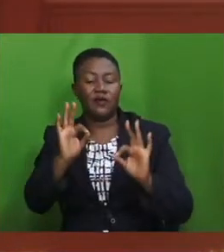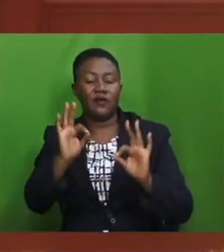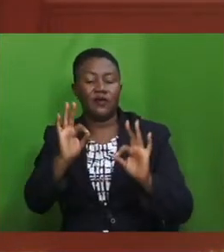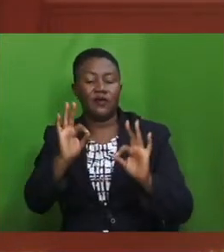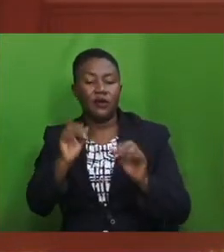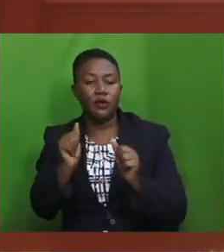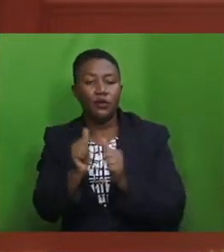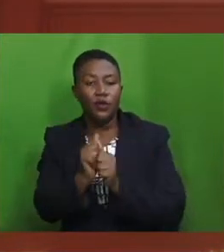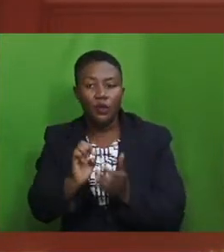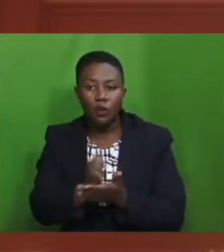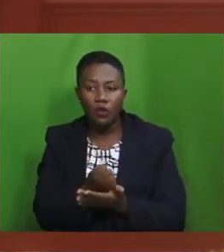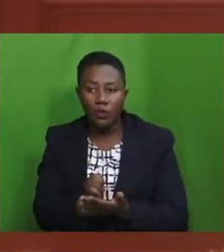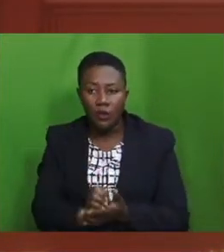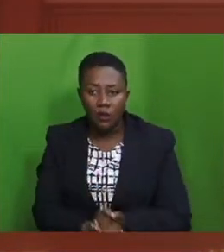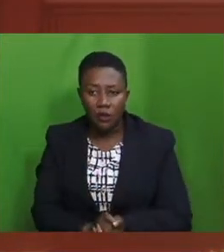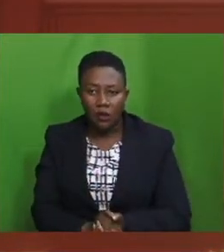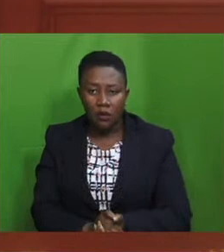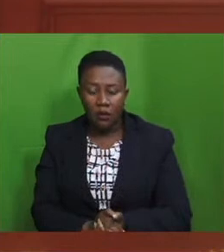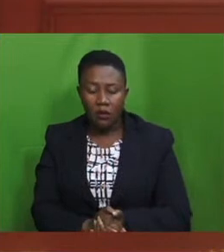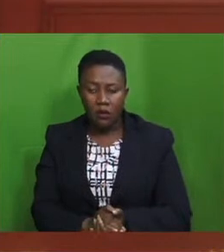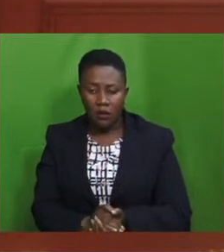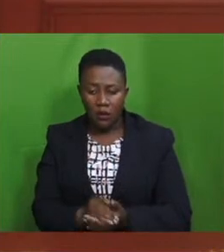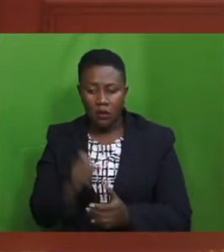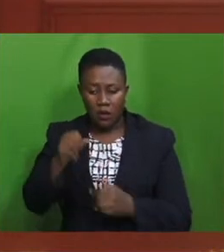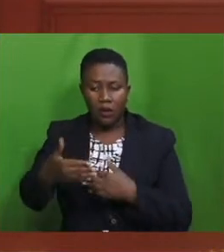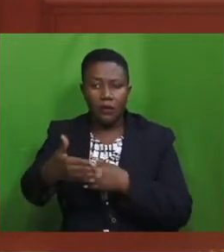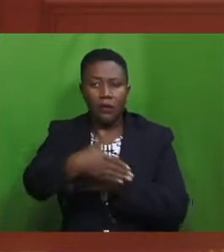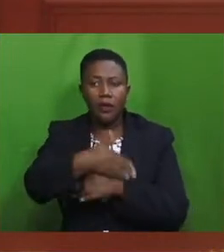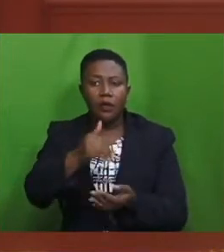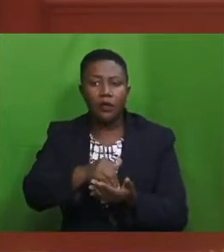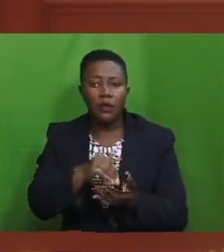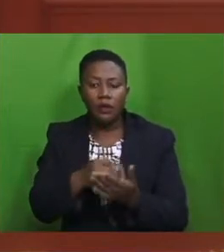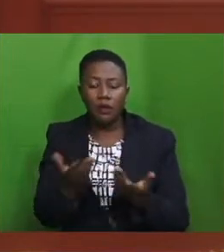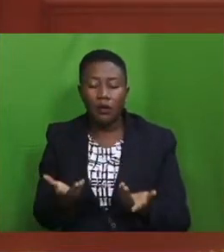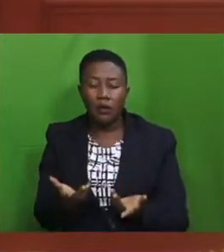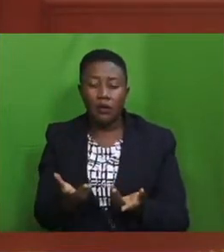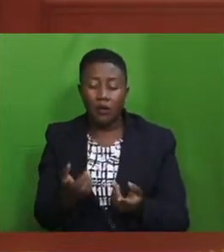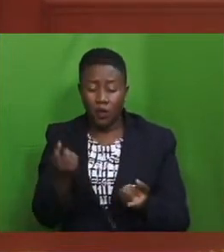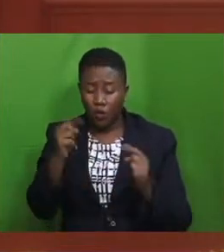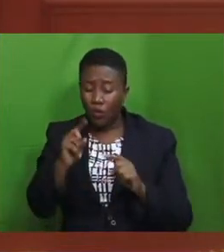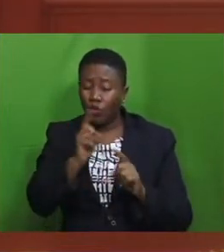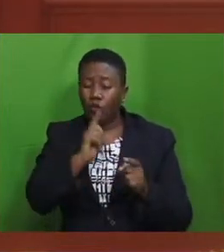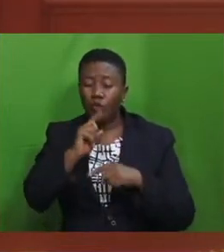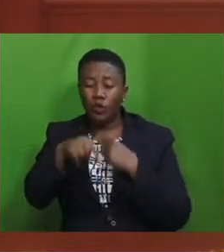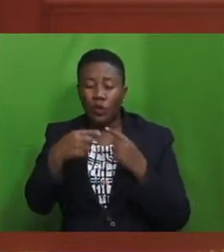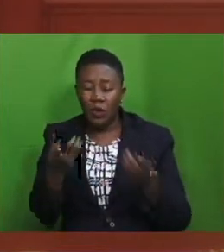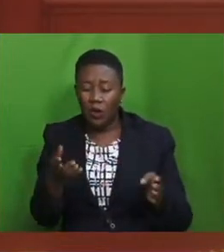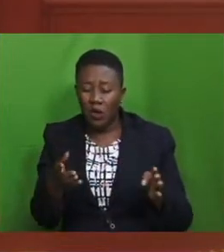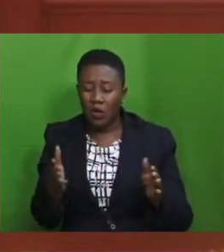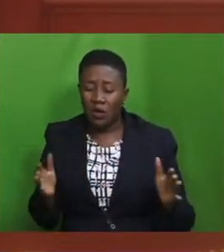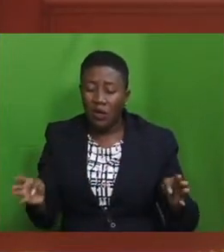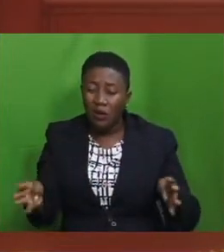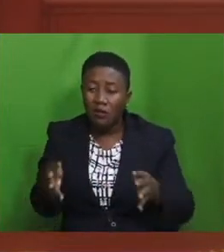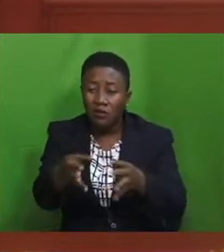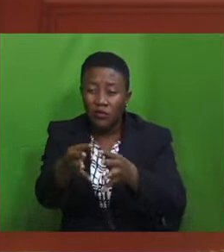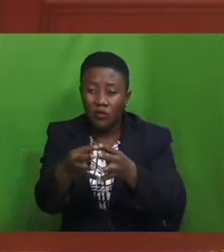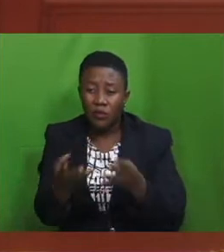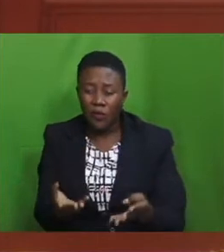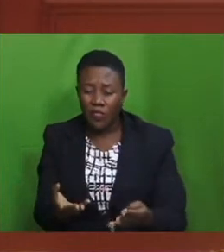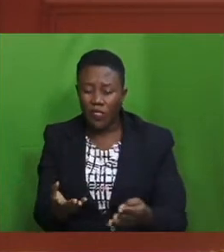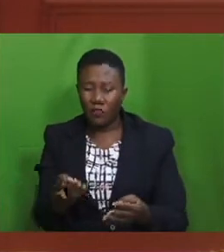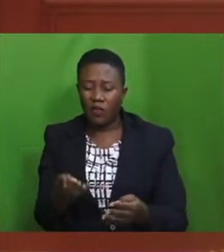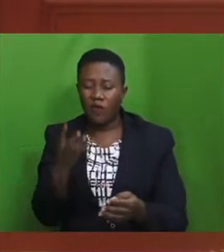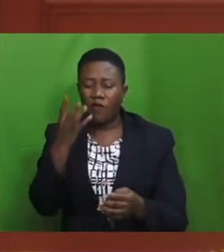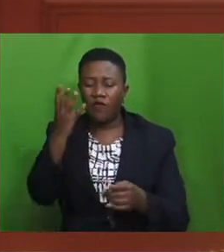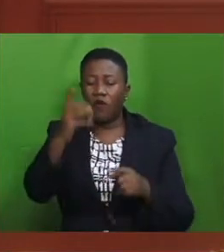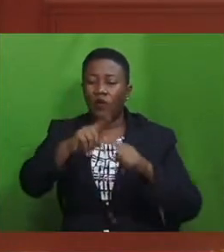Speaker, let them come again. Then, Mr. Speaker, they are talking about assembling, and that 4